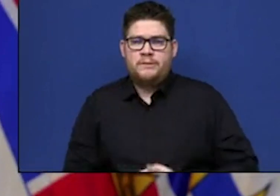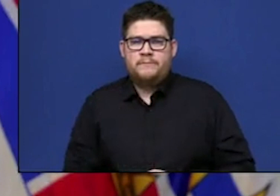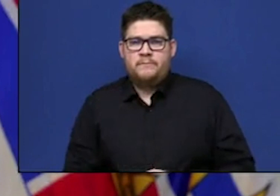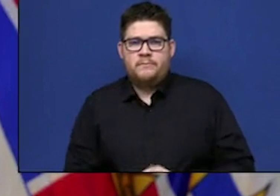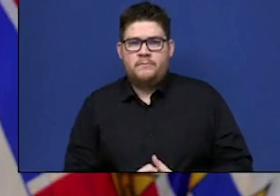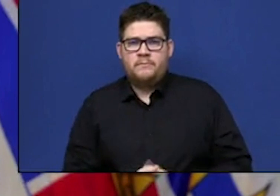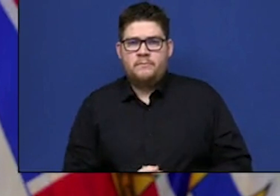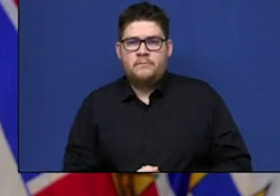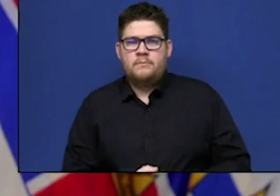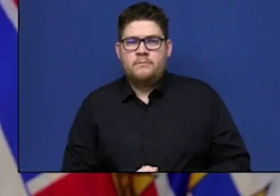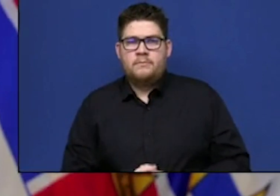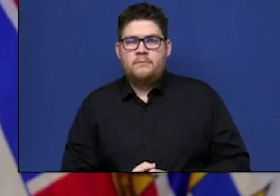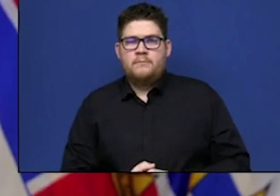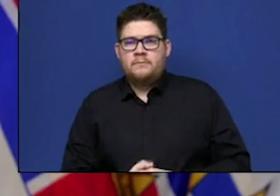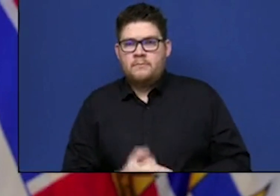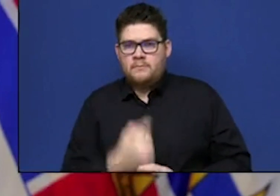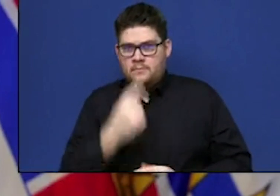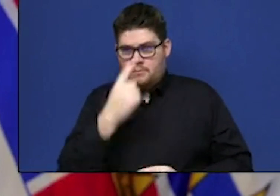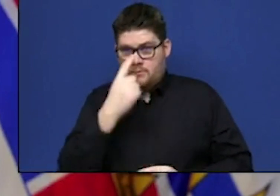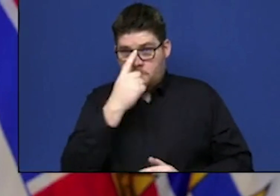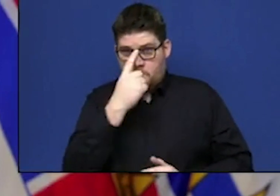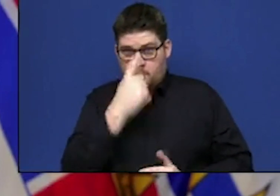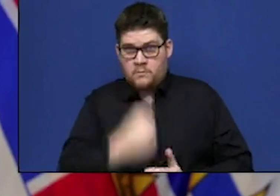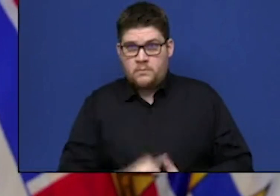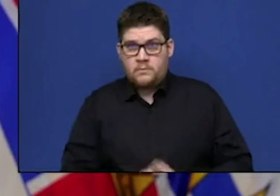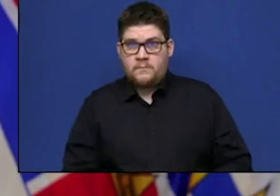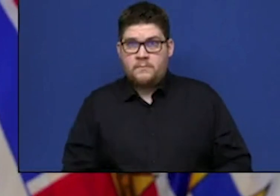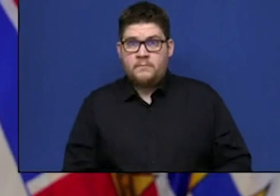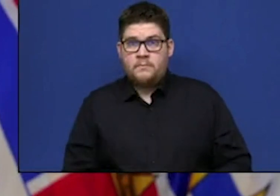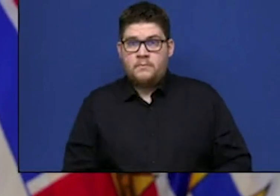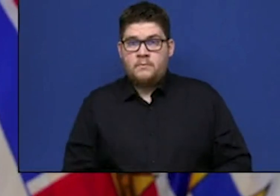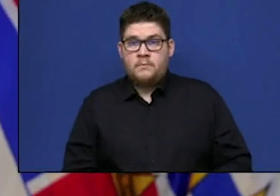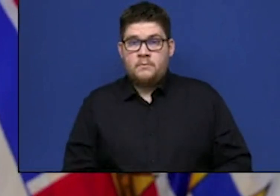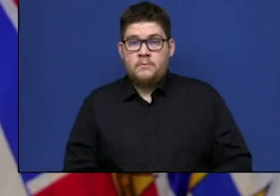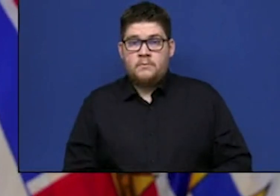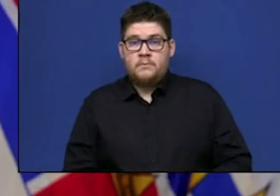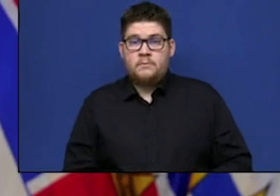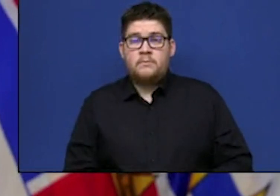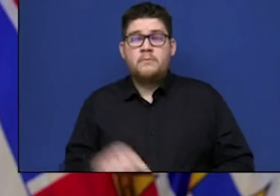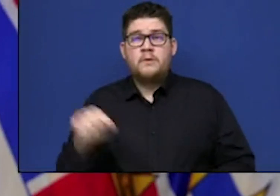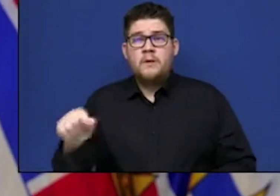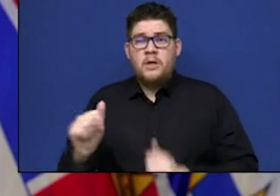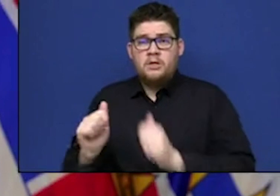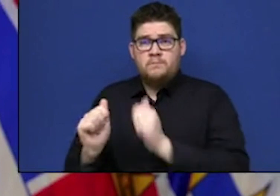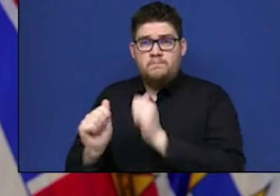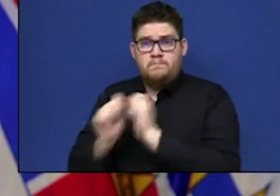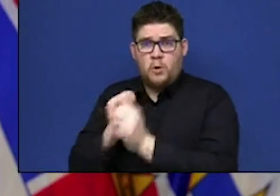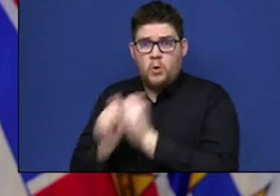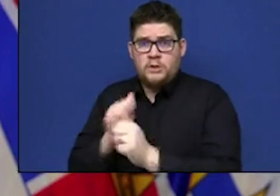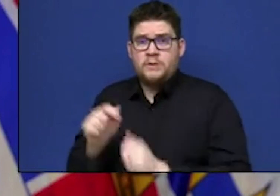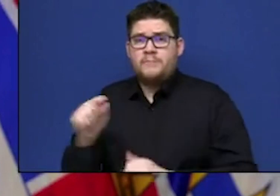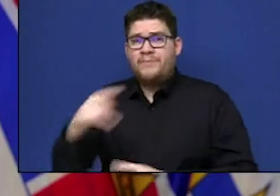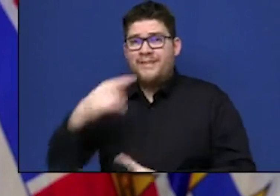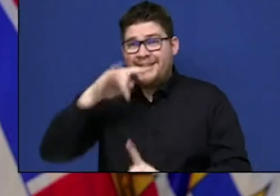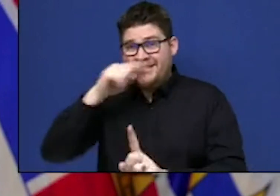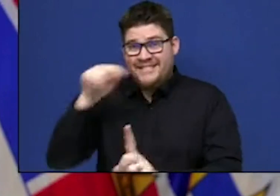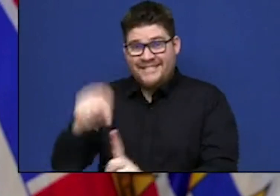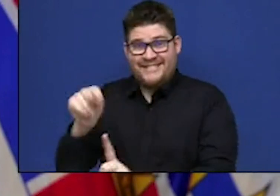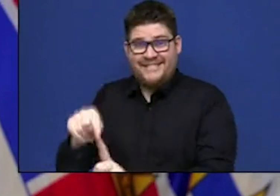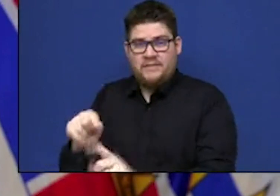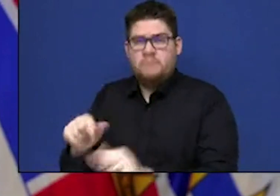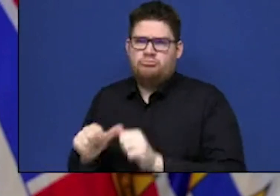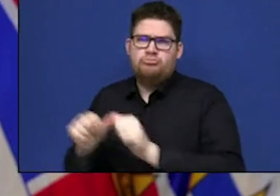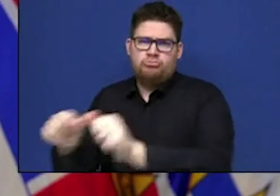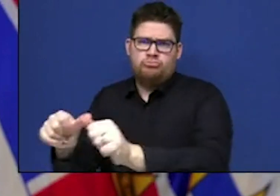continue with just the local team practices right now. We had been talking about increasing youth